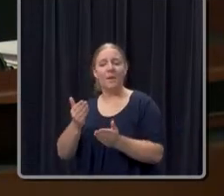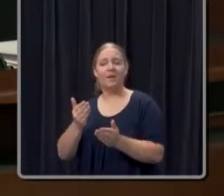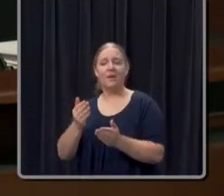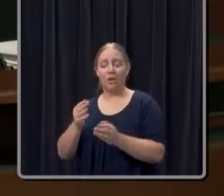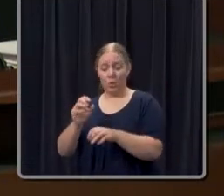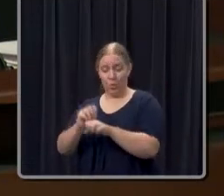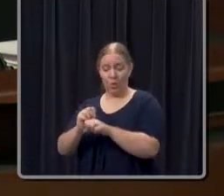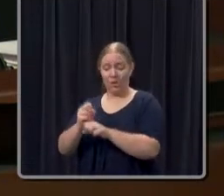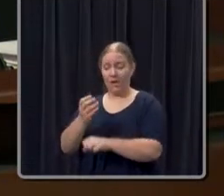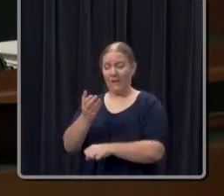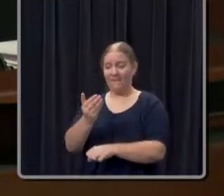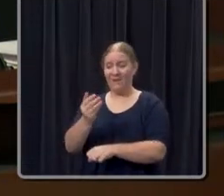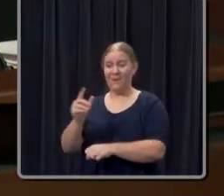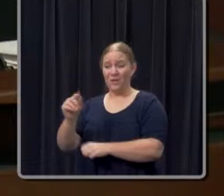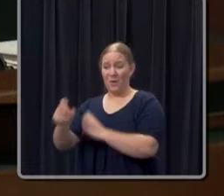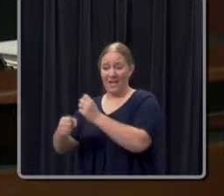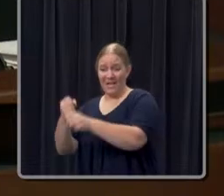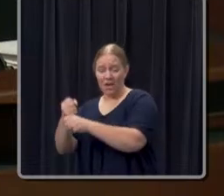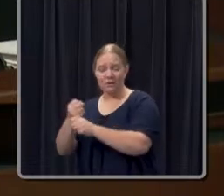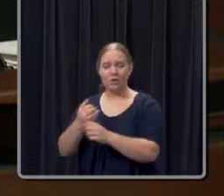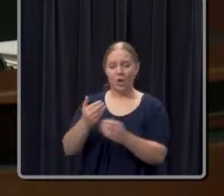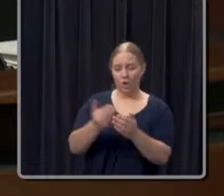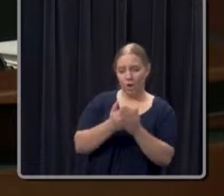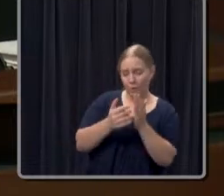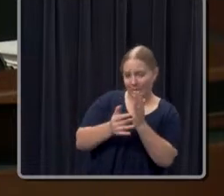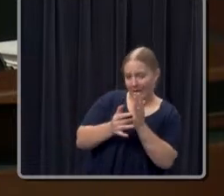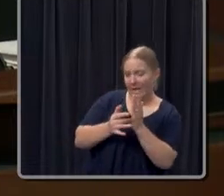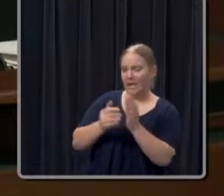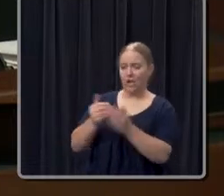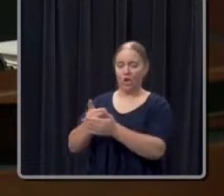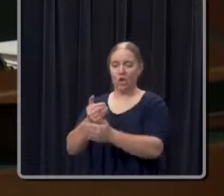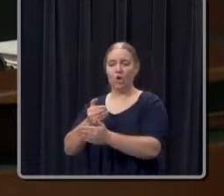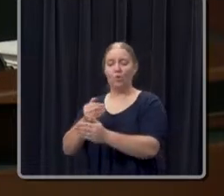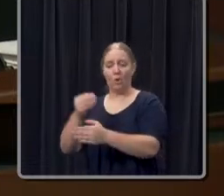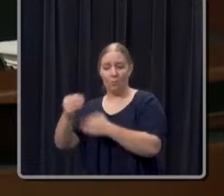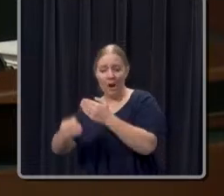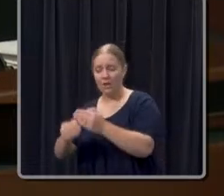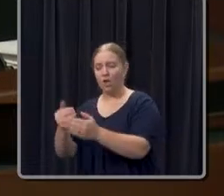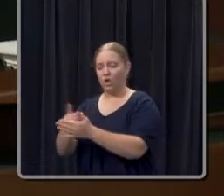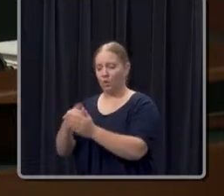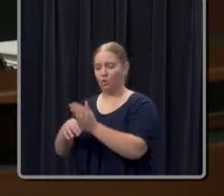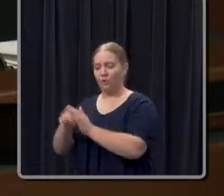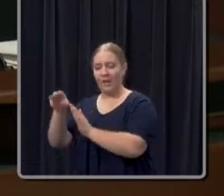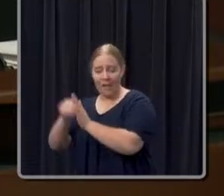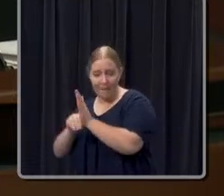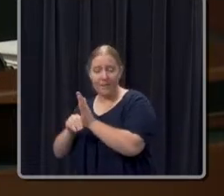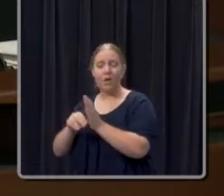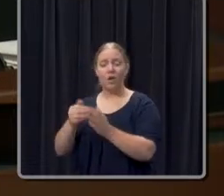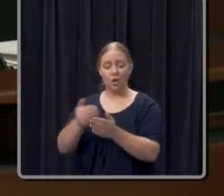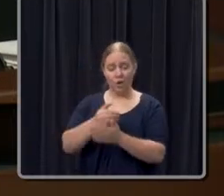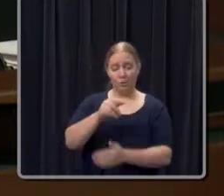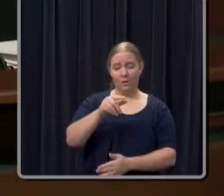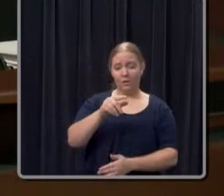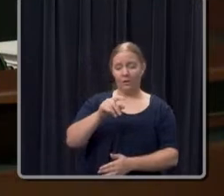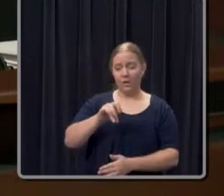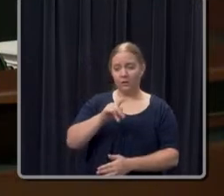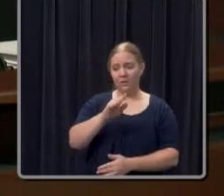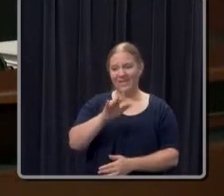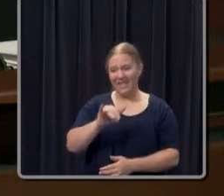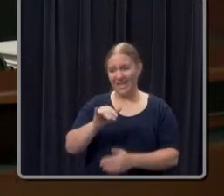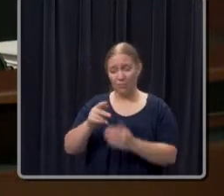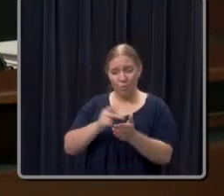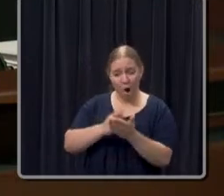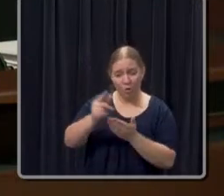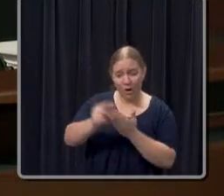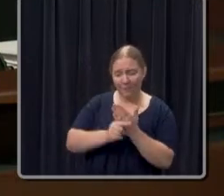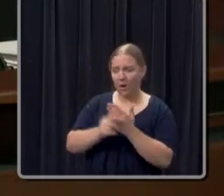15 to 20 years, new techniques, new processes, new curriculum, new literacy programs,